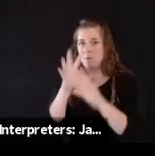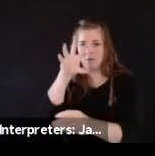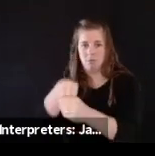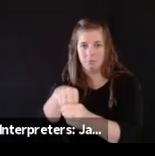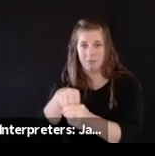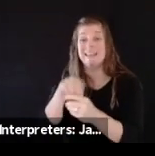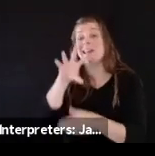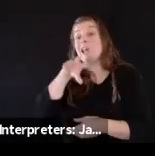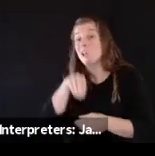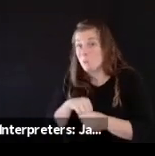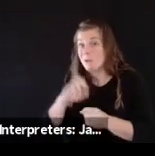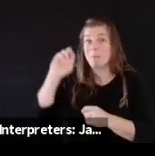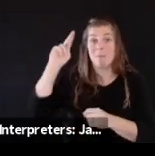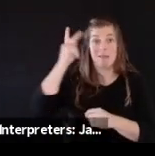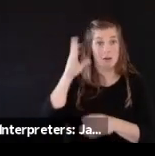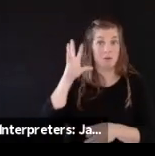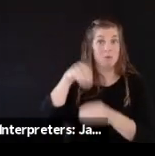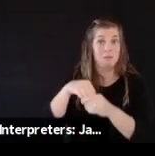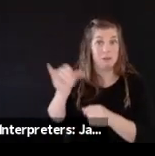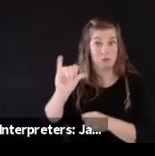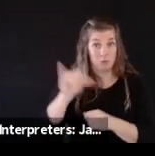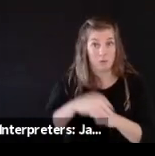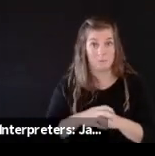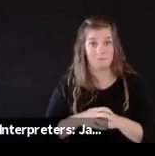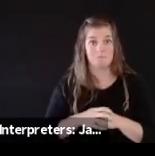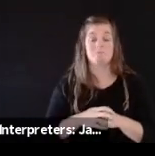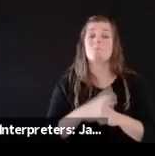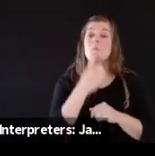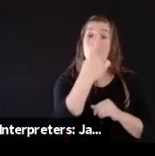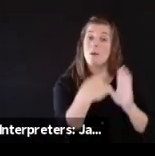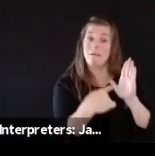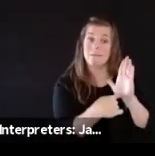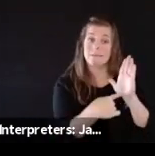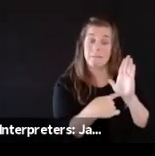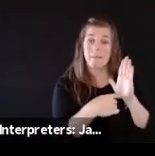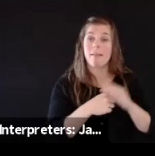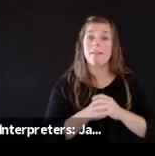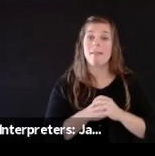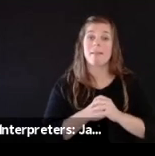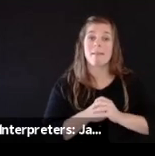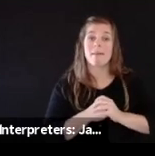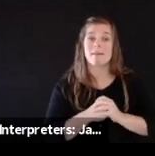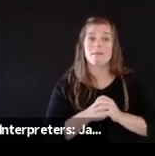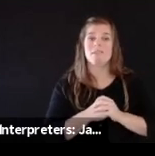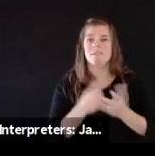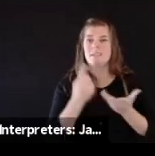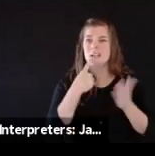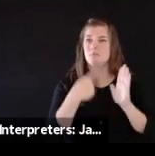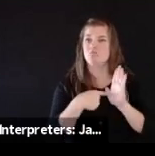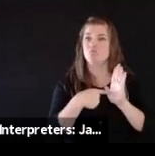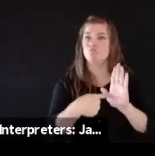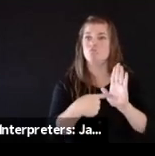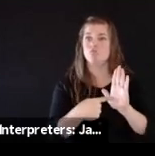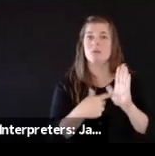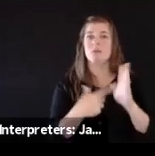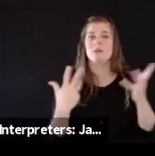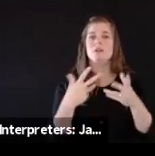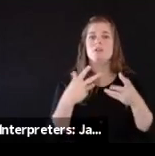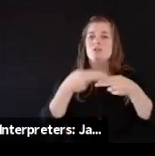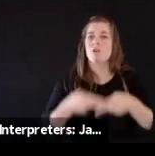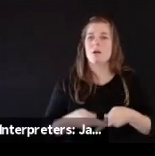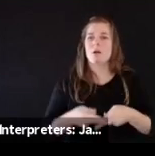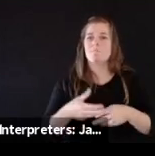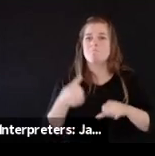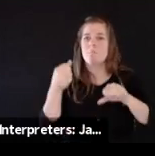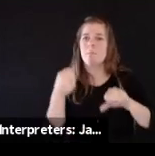political participation. And one of the examples that is highlighted is Powerful Voices Because